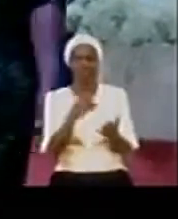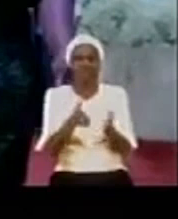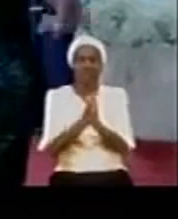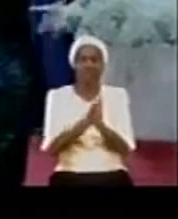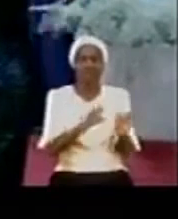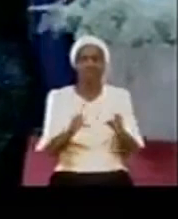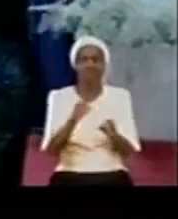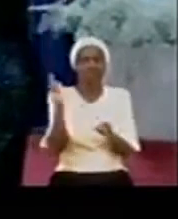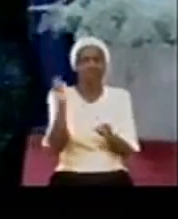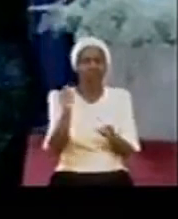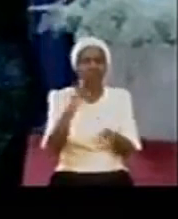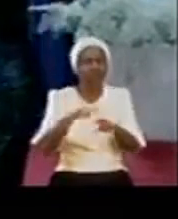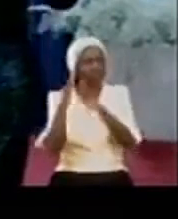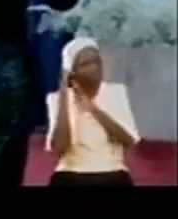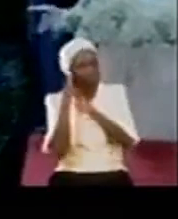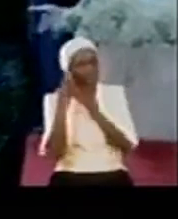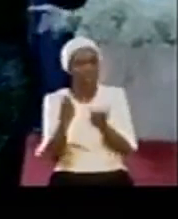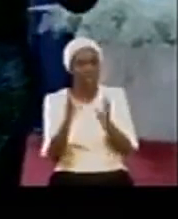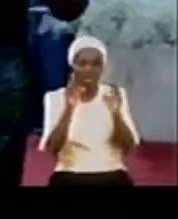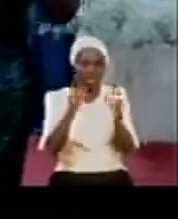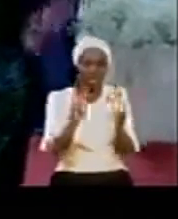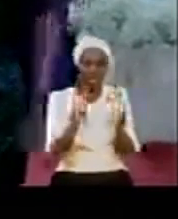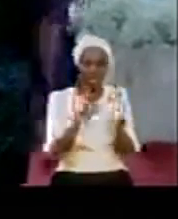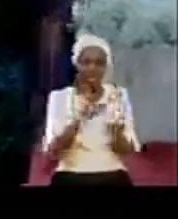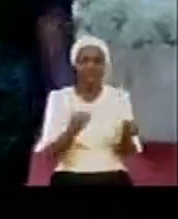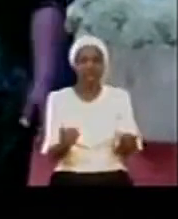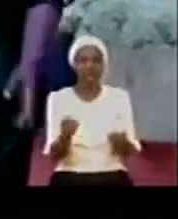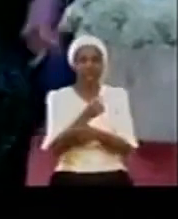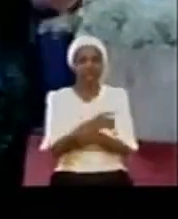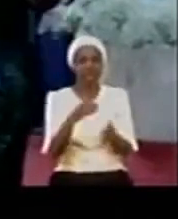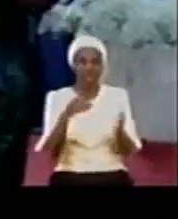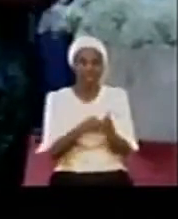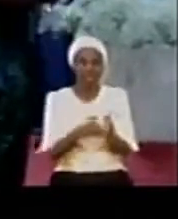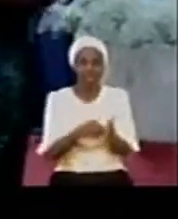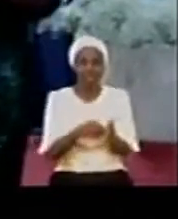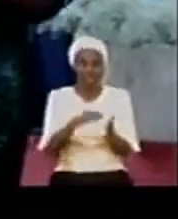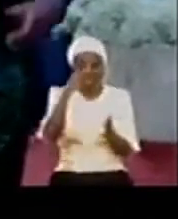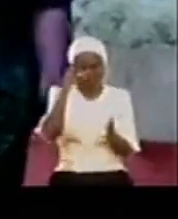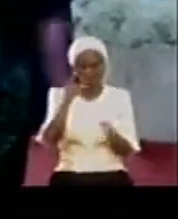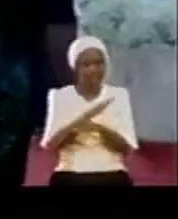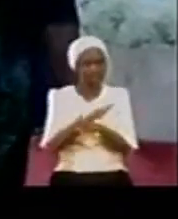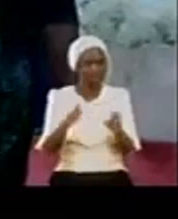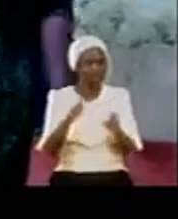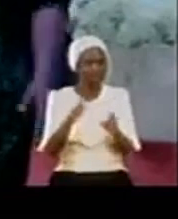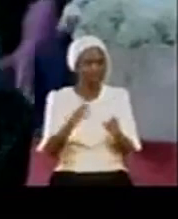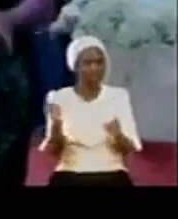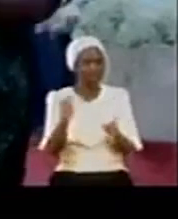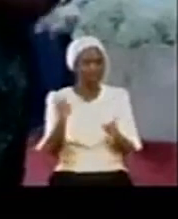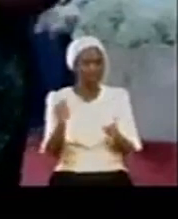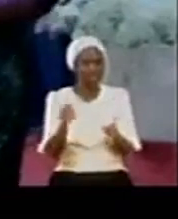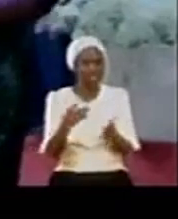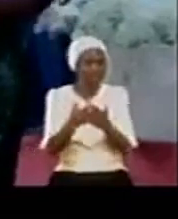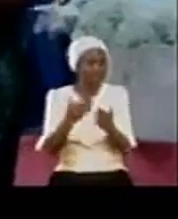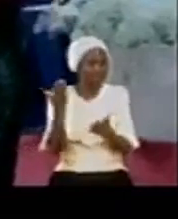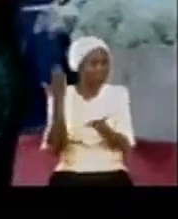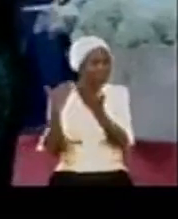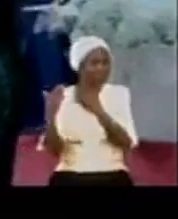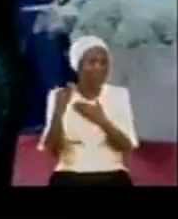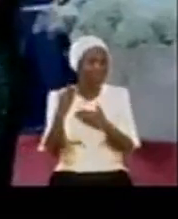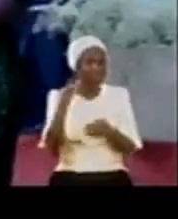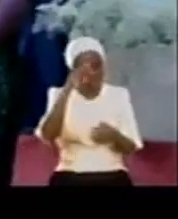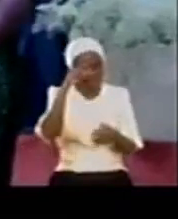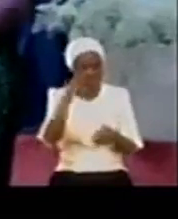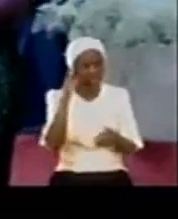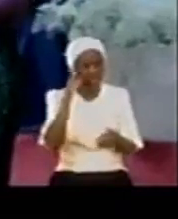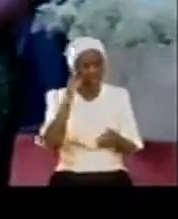before, he would bedwet 3 times in the night before day will break. But these 2 days, yesterday, I wanted to give him the testimony. I said, let me leave it here. Let me